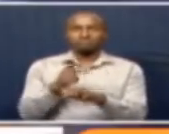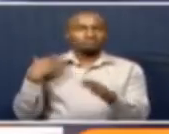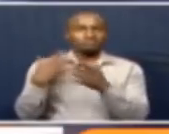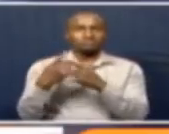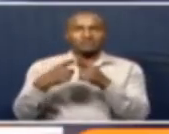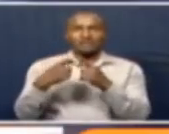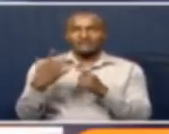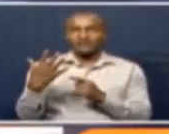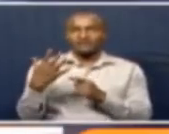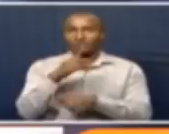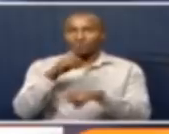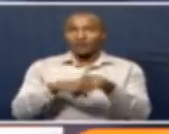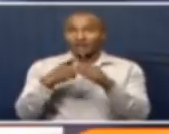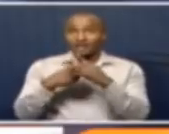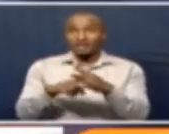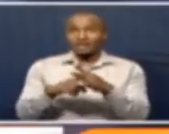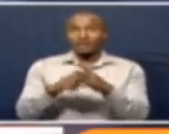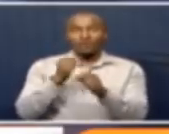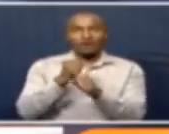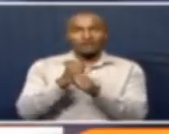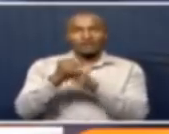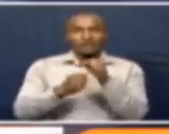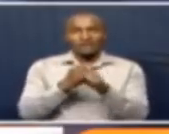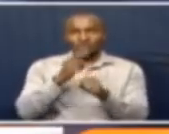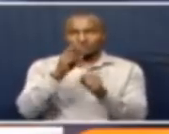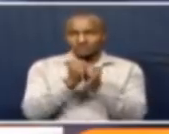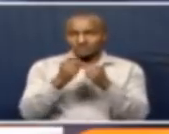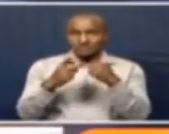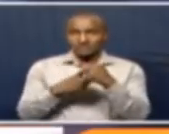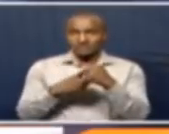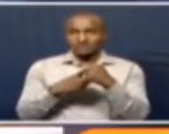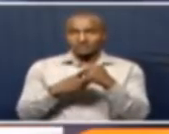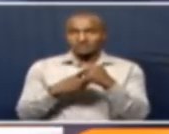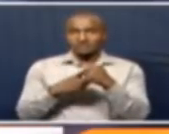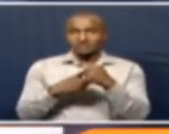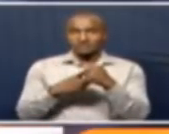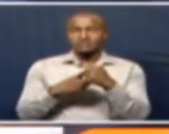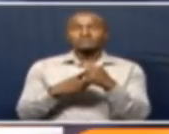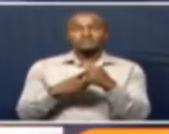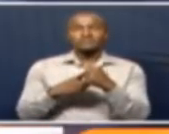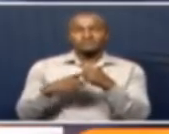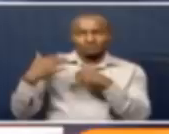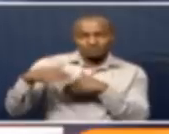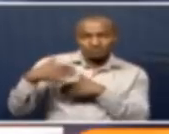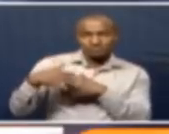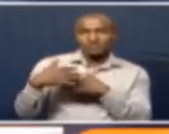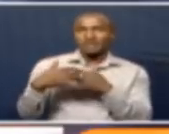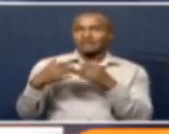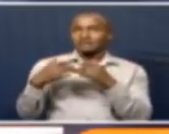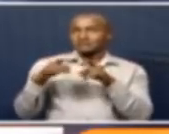When I started back in 2016, after doing stage plays with Theatrix for 3 months, then I decided